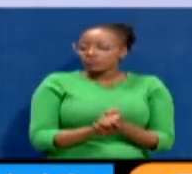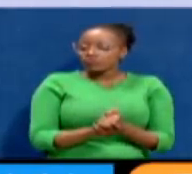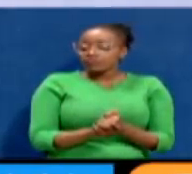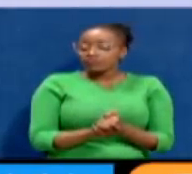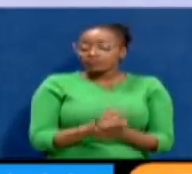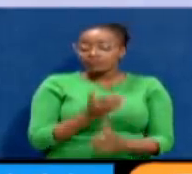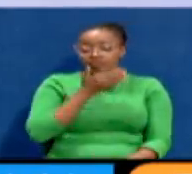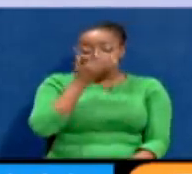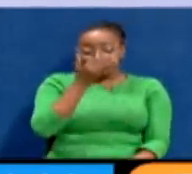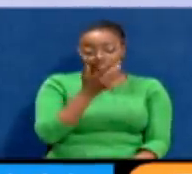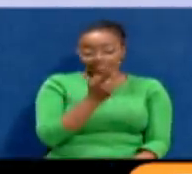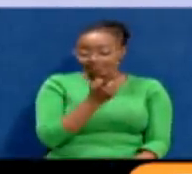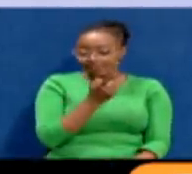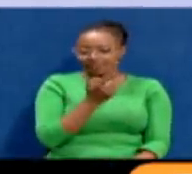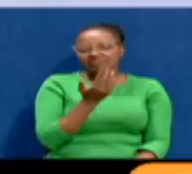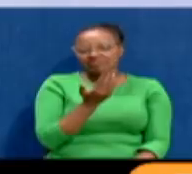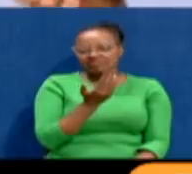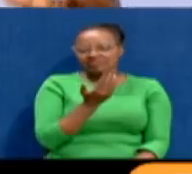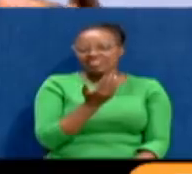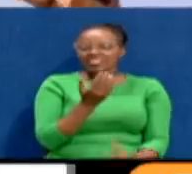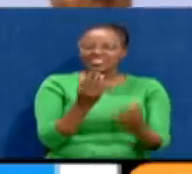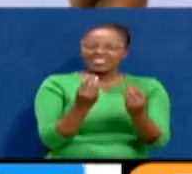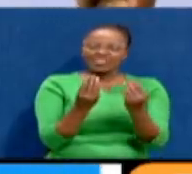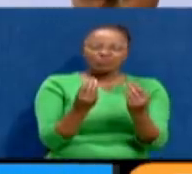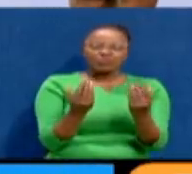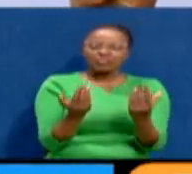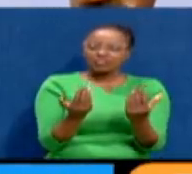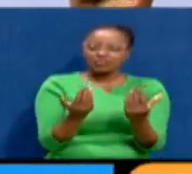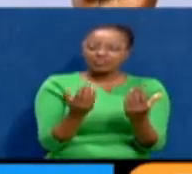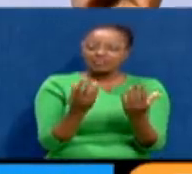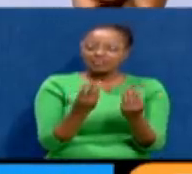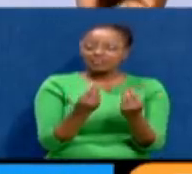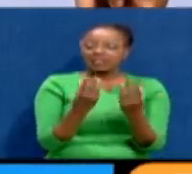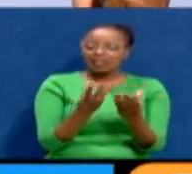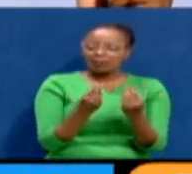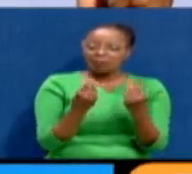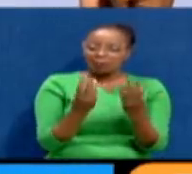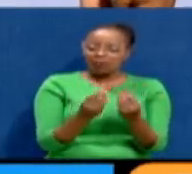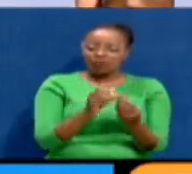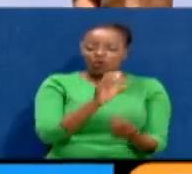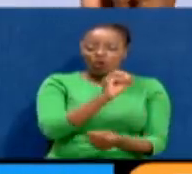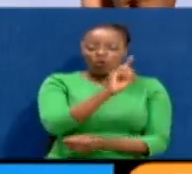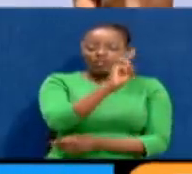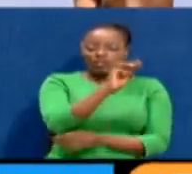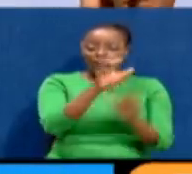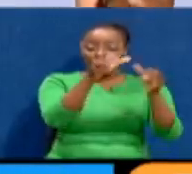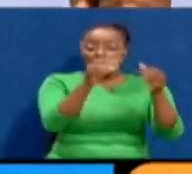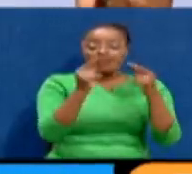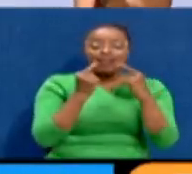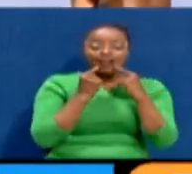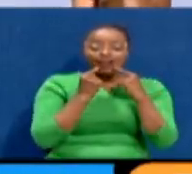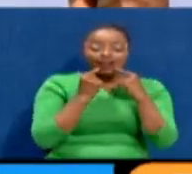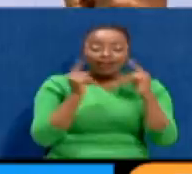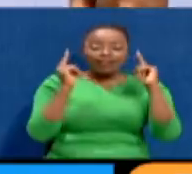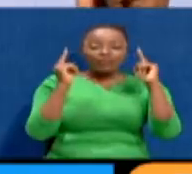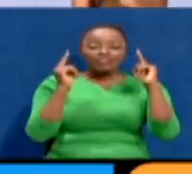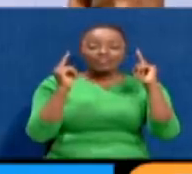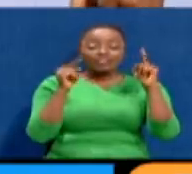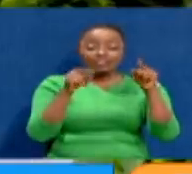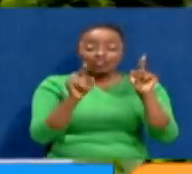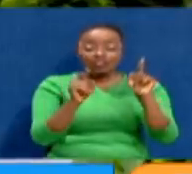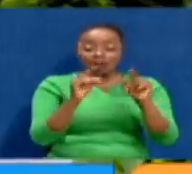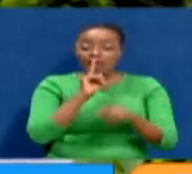Let me answer you, Waiga. Yes. It is simple. ODM party did not pronounce itself and